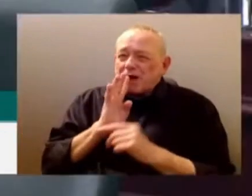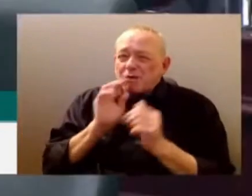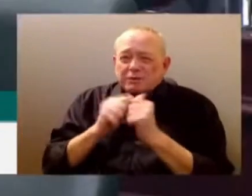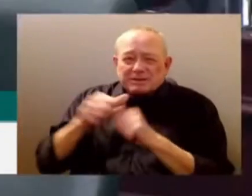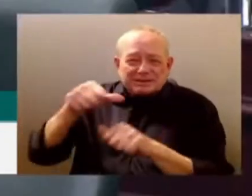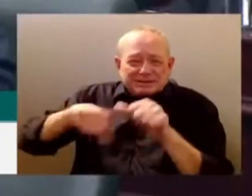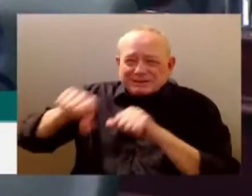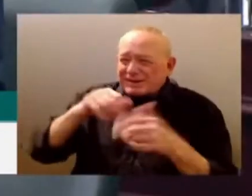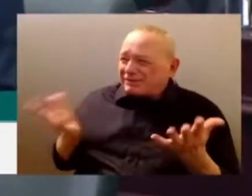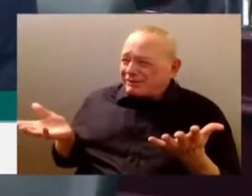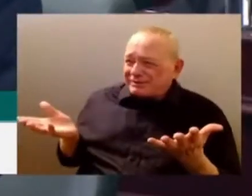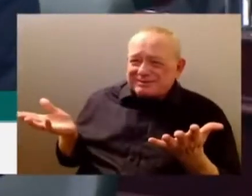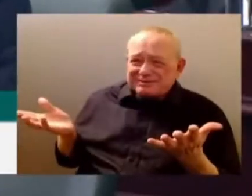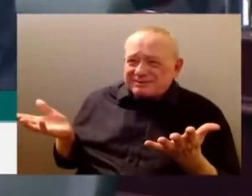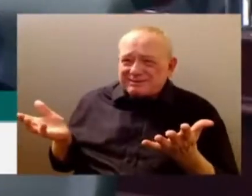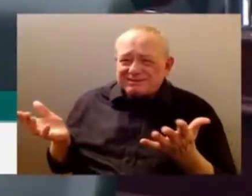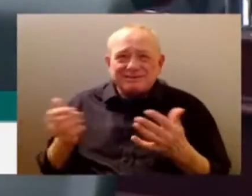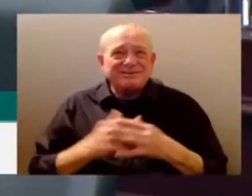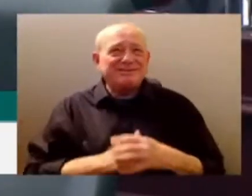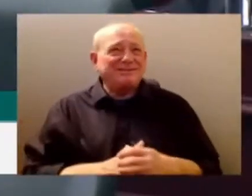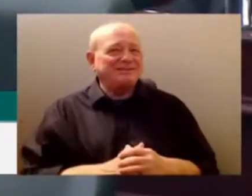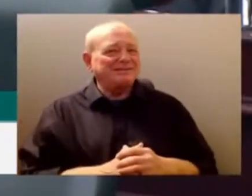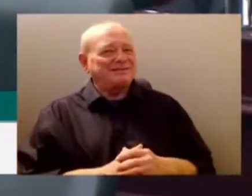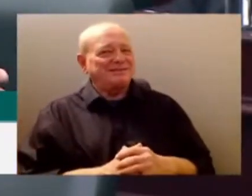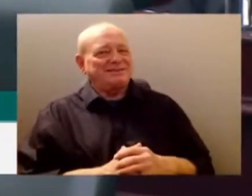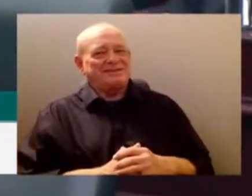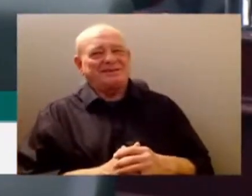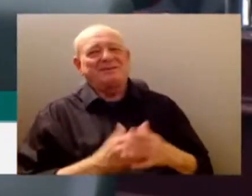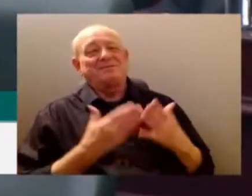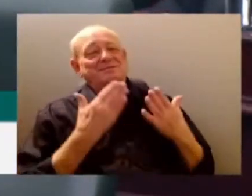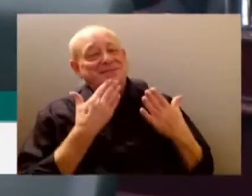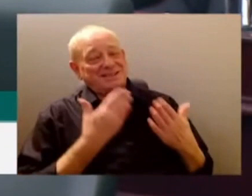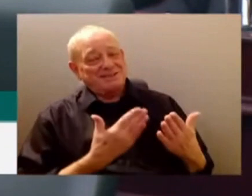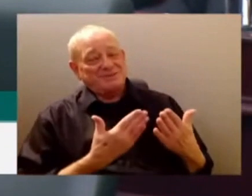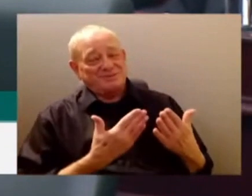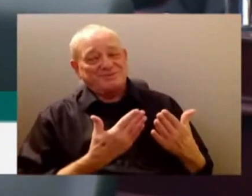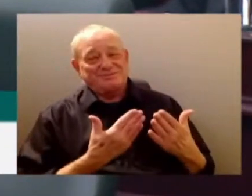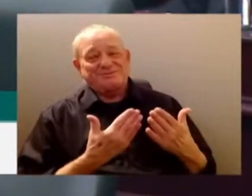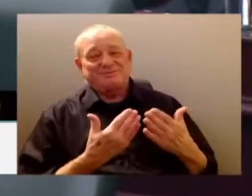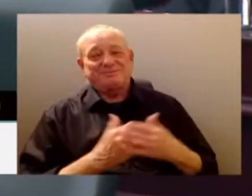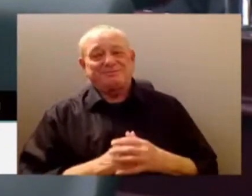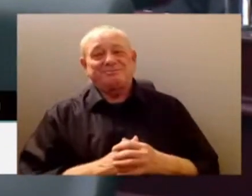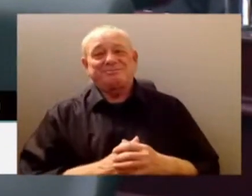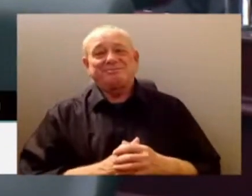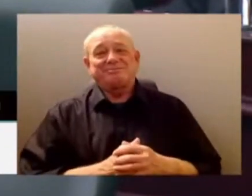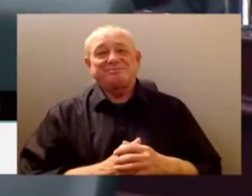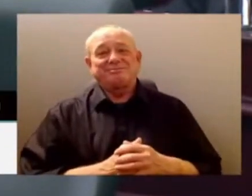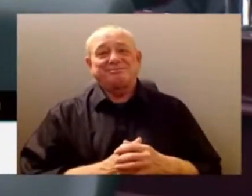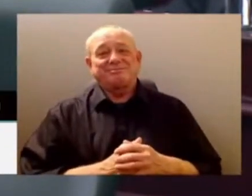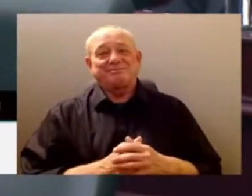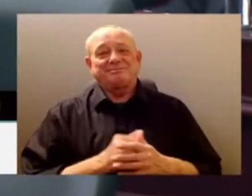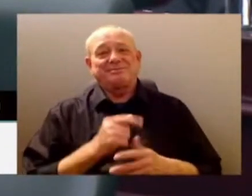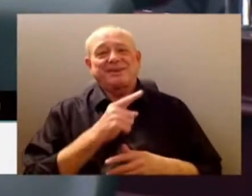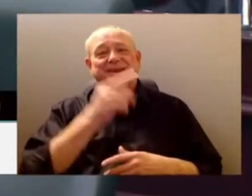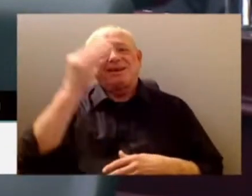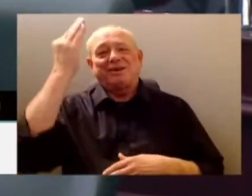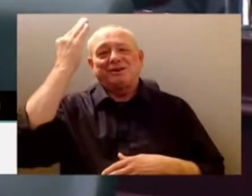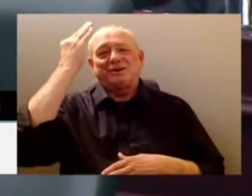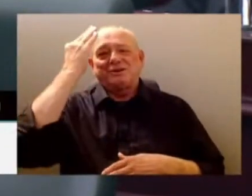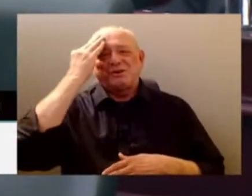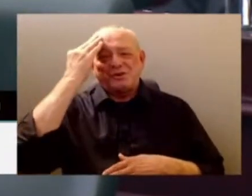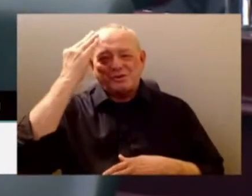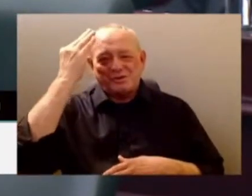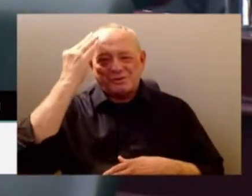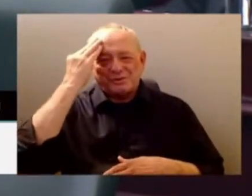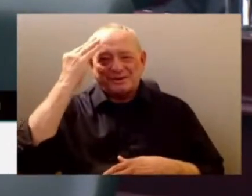Minister. Thank you very much, Mr. Speaker, and thanks again for the question. The member knows that the forest practice that's happening right now